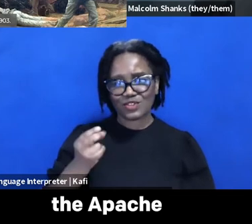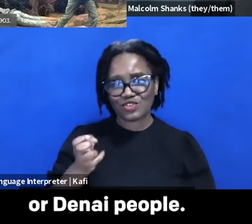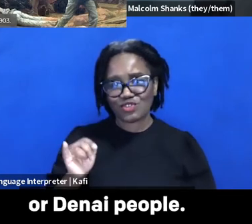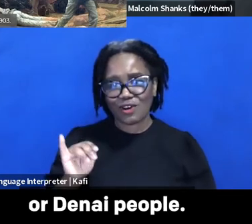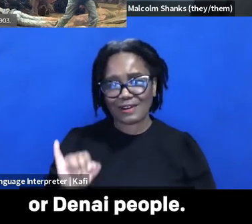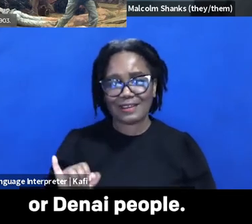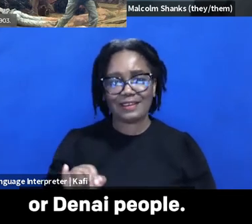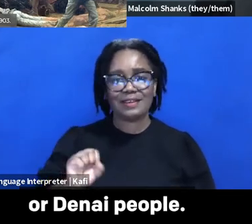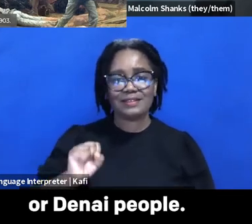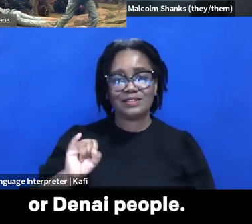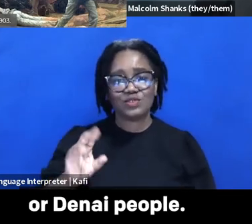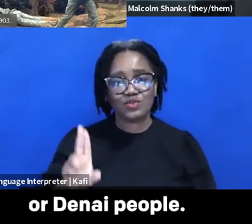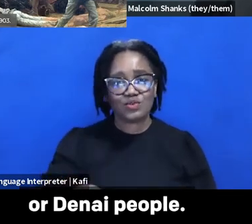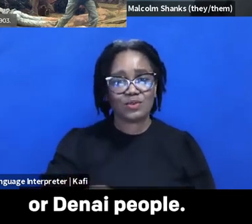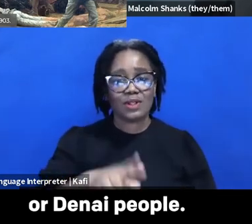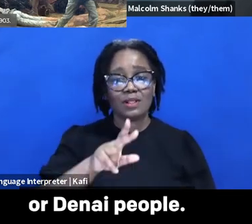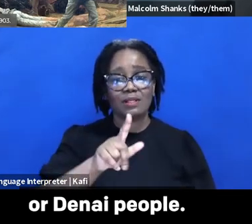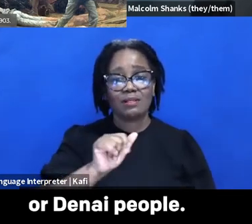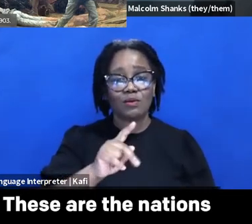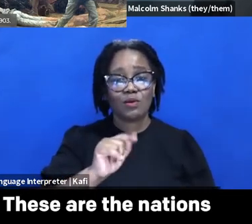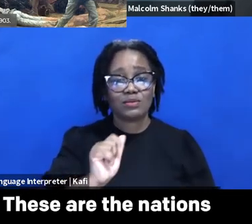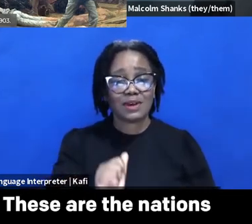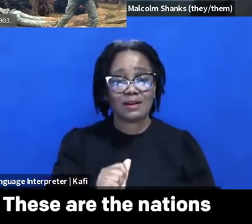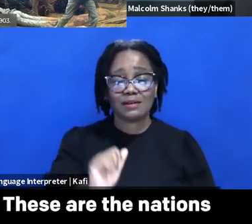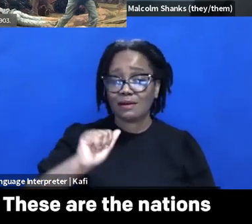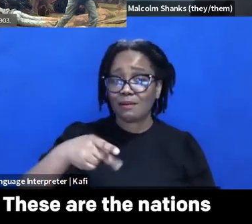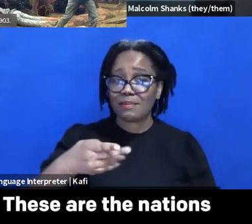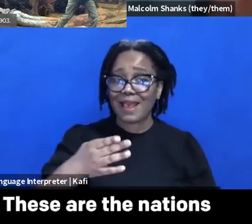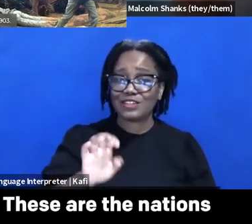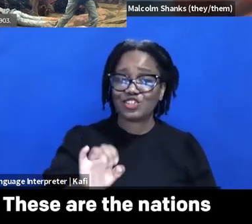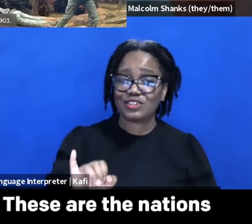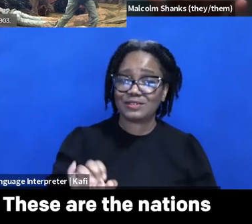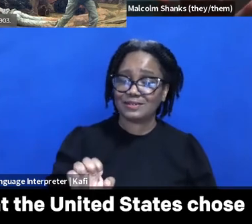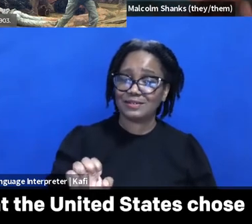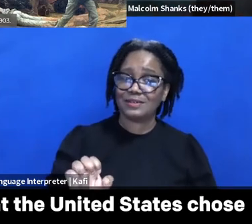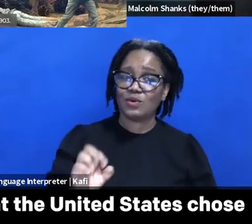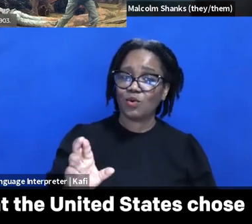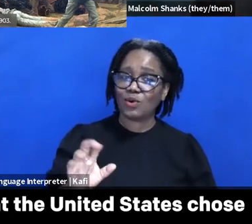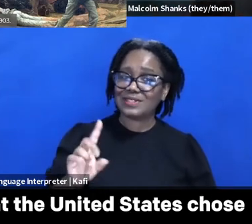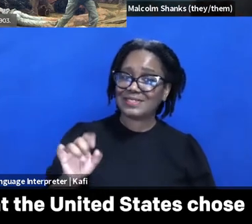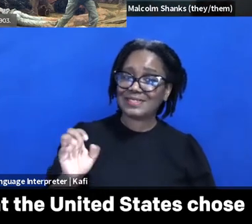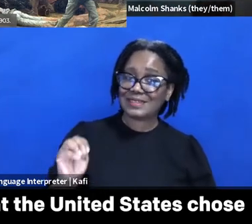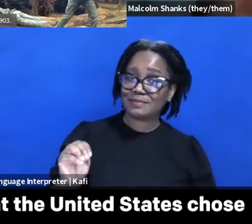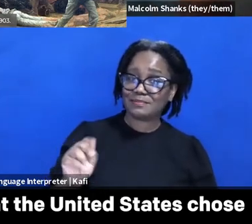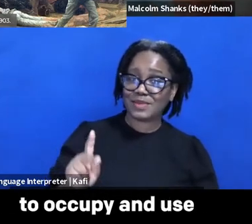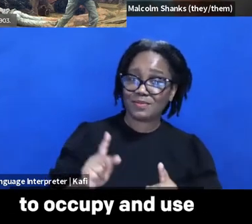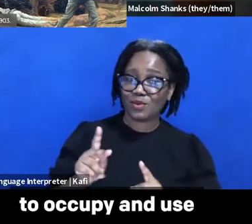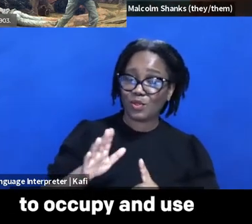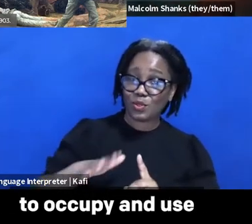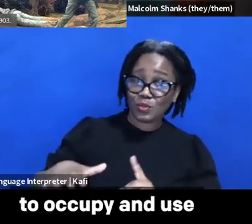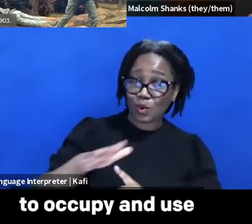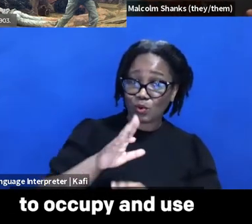Apache or Diné people. These are the nations that the United States chose